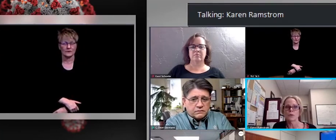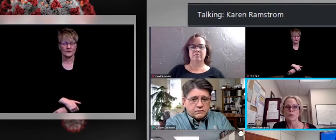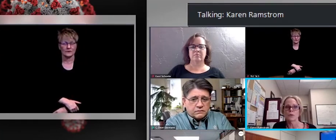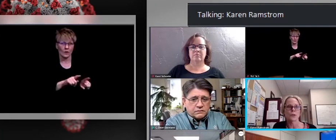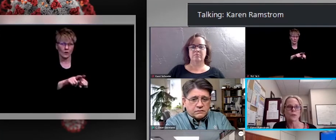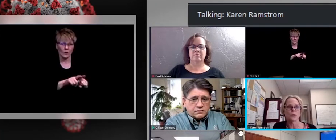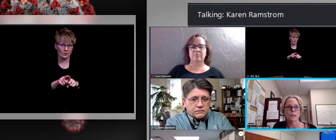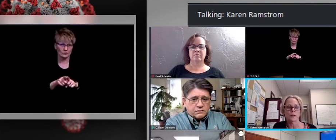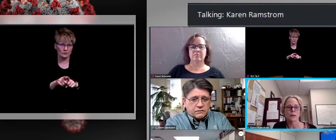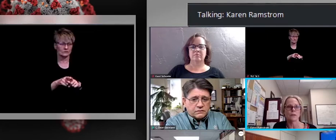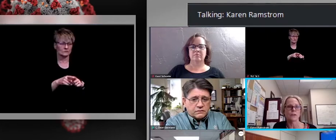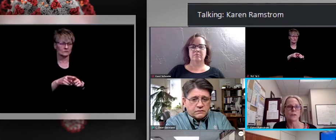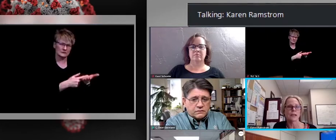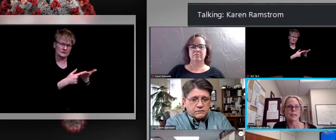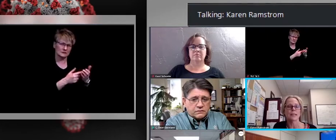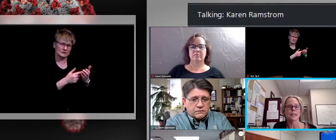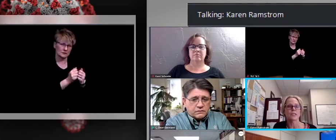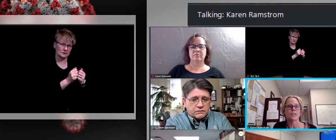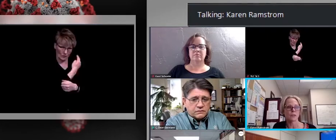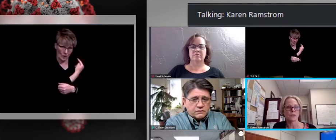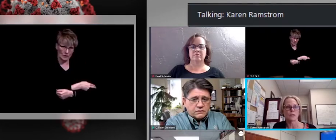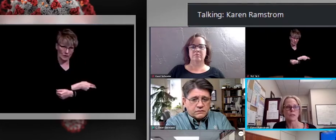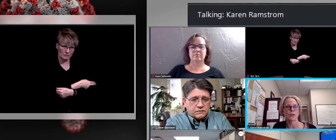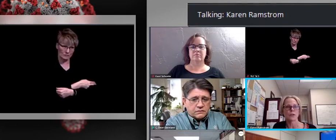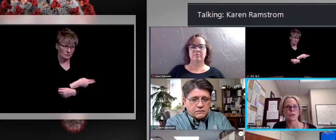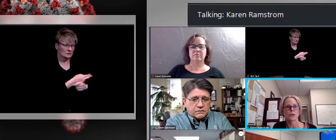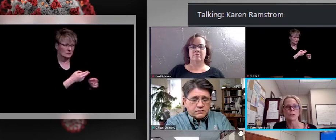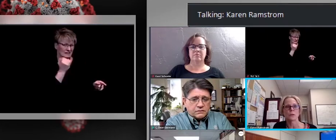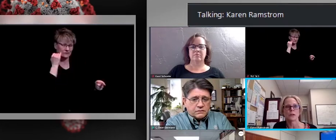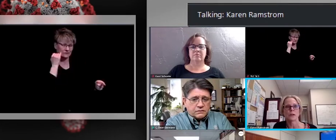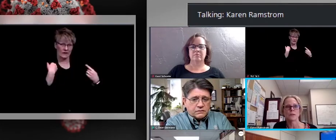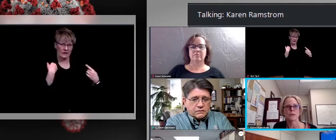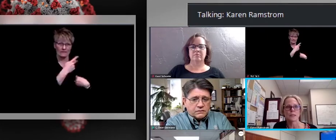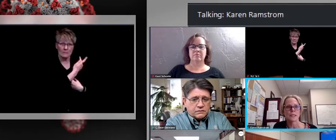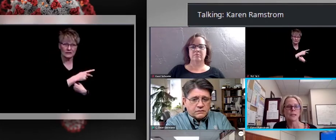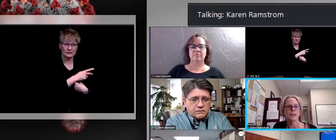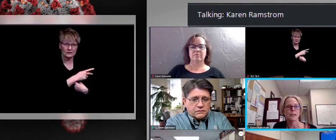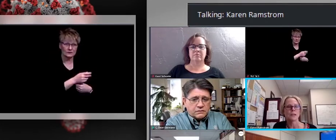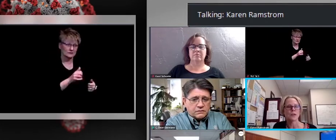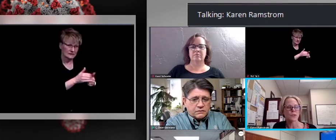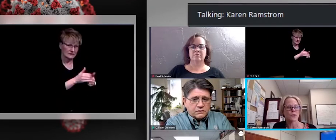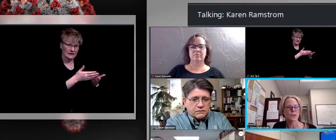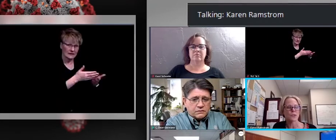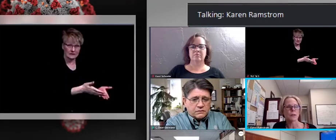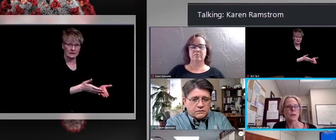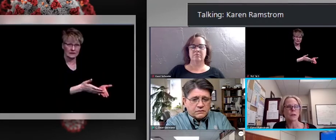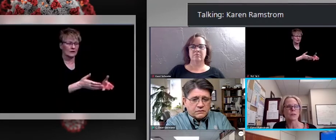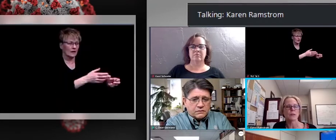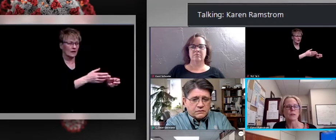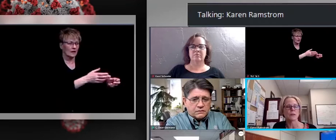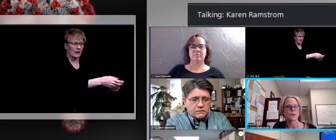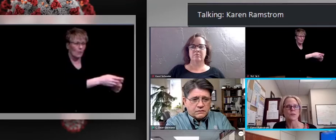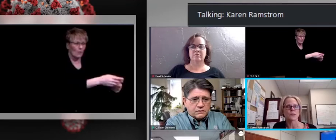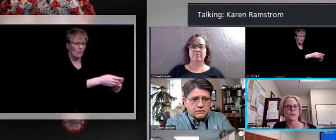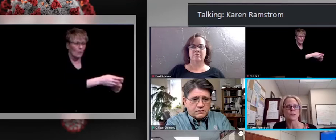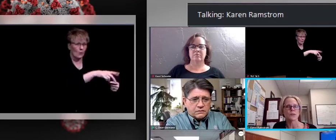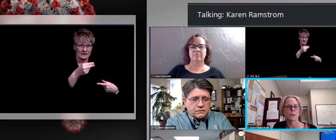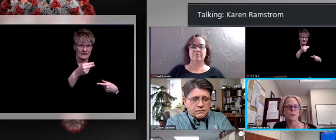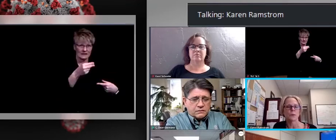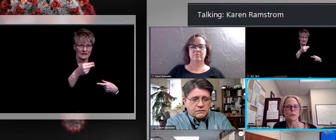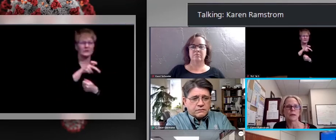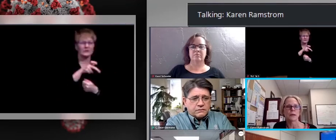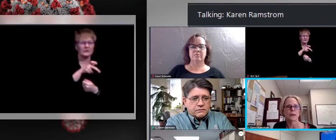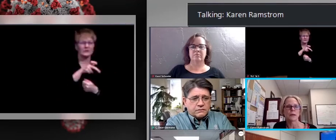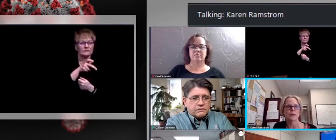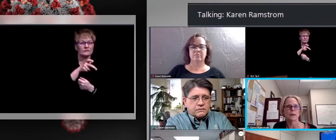The one dose, get that individual vaccinated, especially if they're being discharged to a long-term care facility. So those are some of the uses